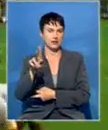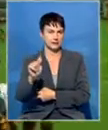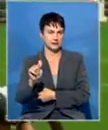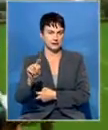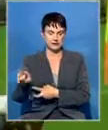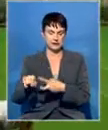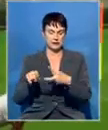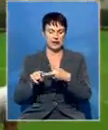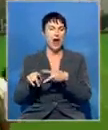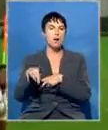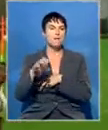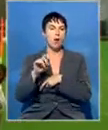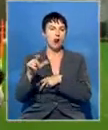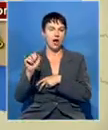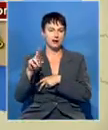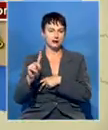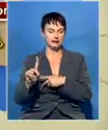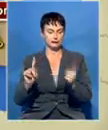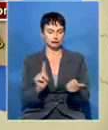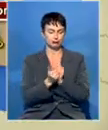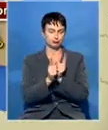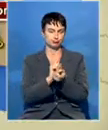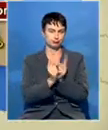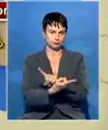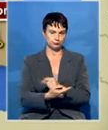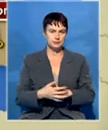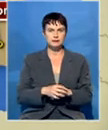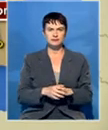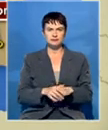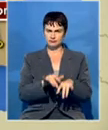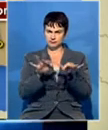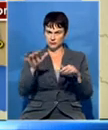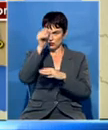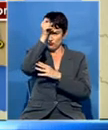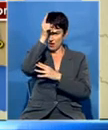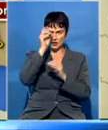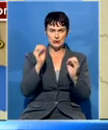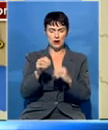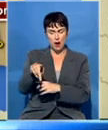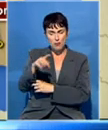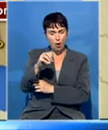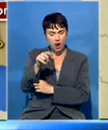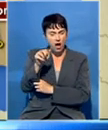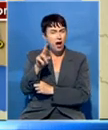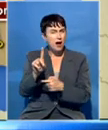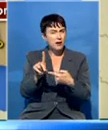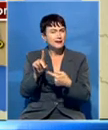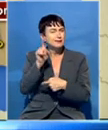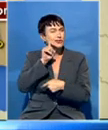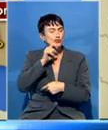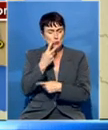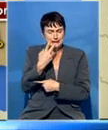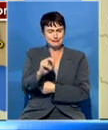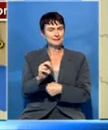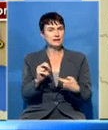Lembe replaces Andre Pollard at fly half. People don't probably realise it, but he's only turned 20 this year, so he's going to make mistakes.